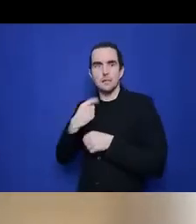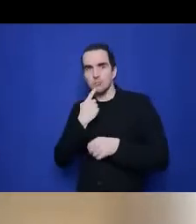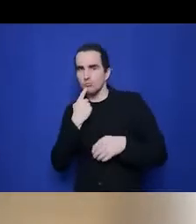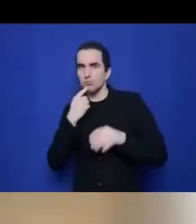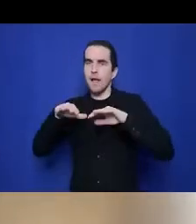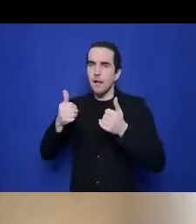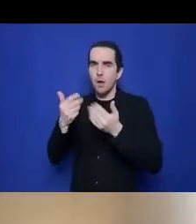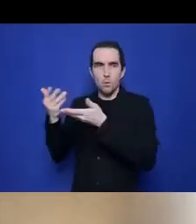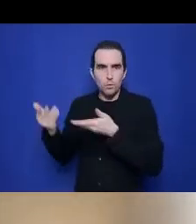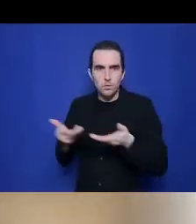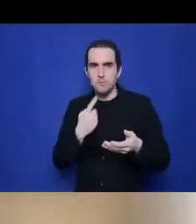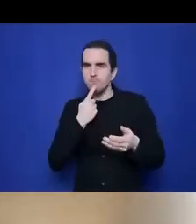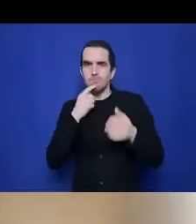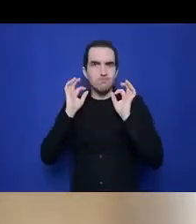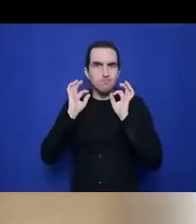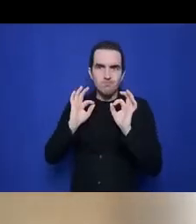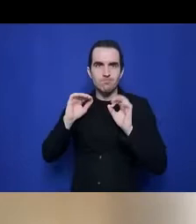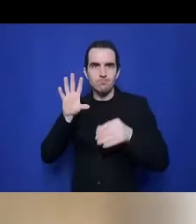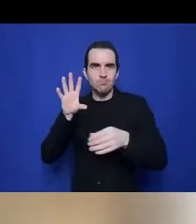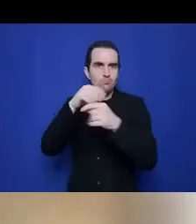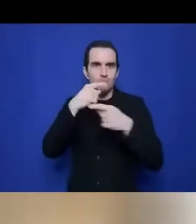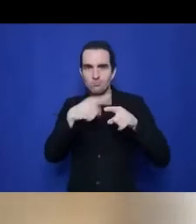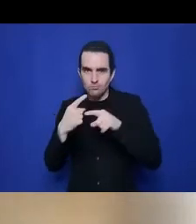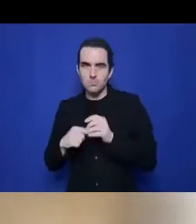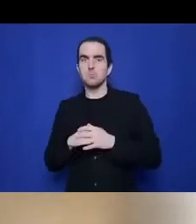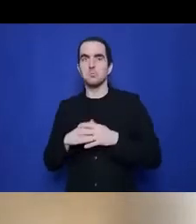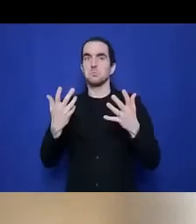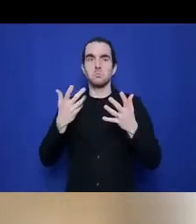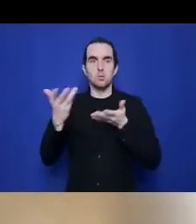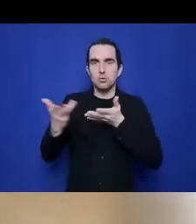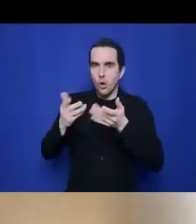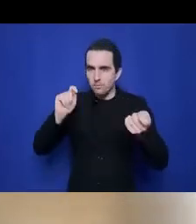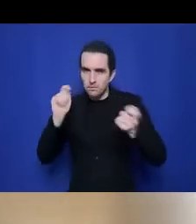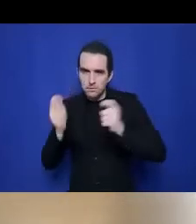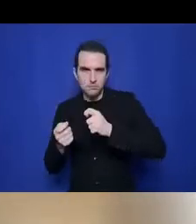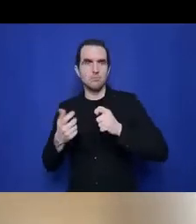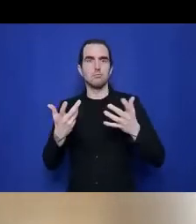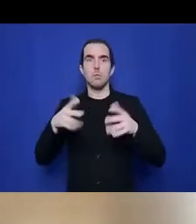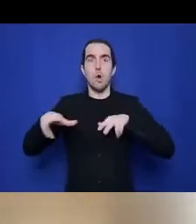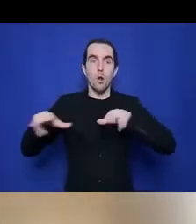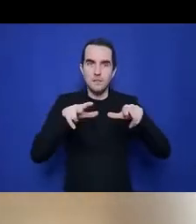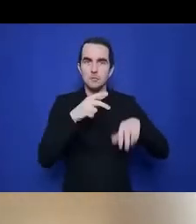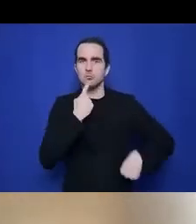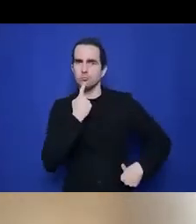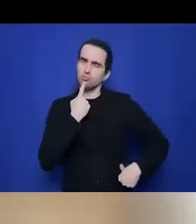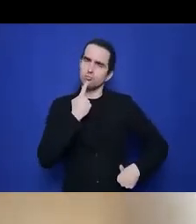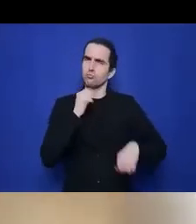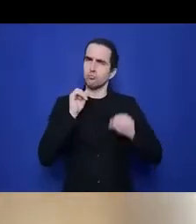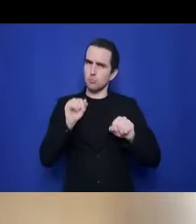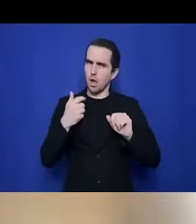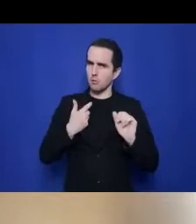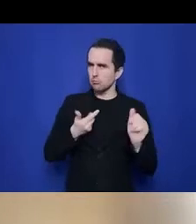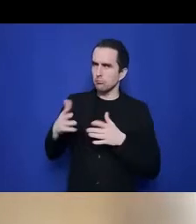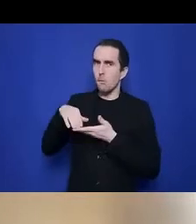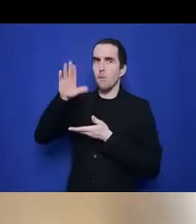could be provided to increase participation. It could be peer assistance, interpreters, transportation, so